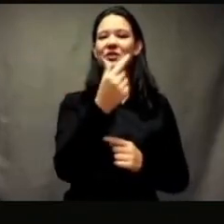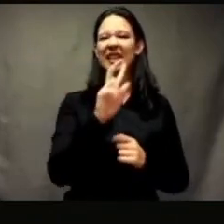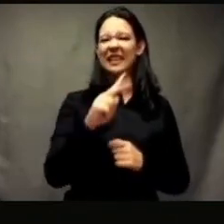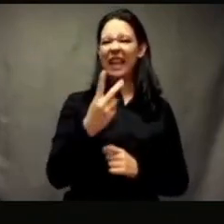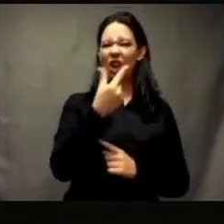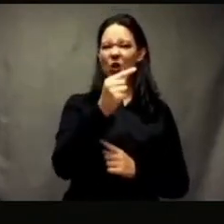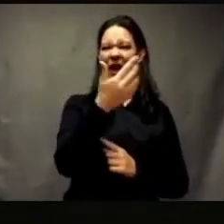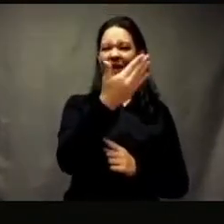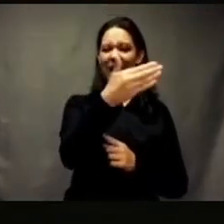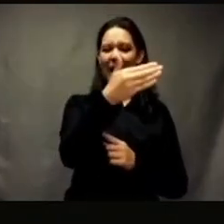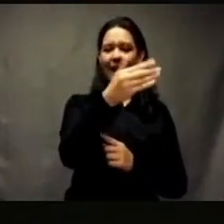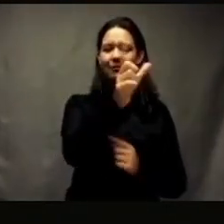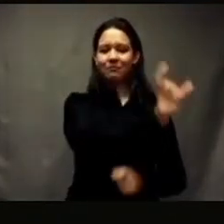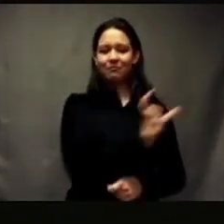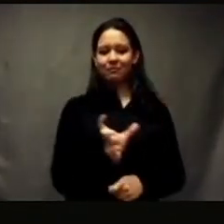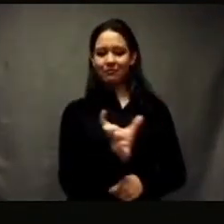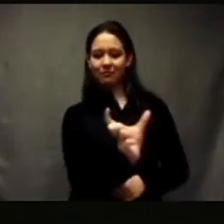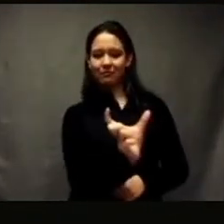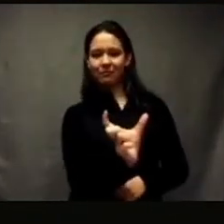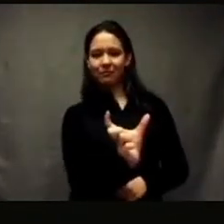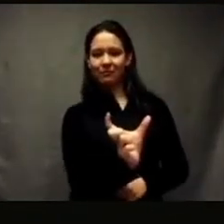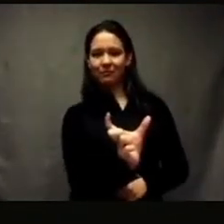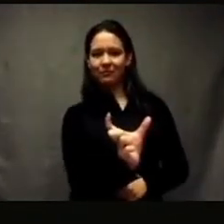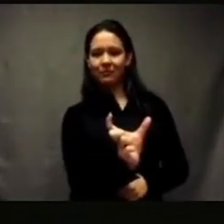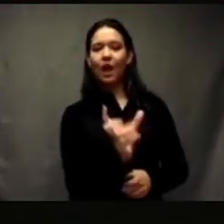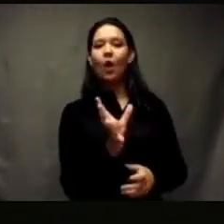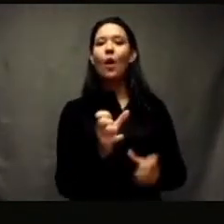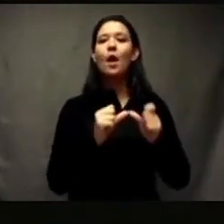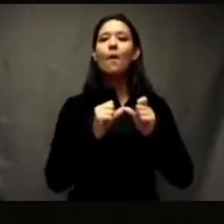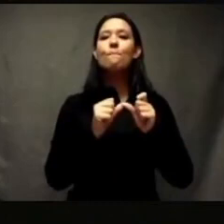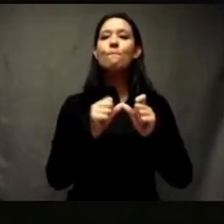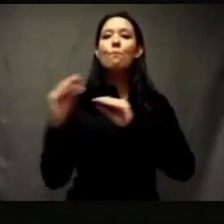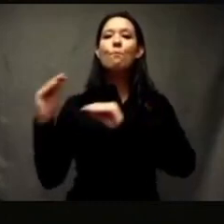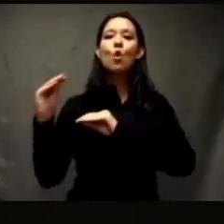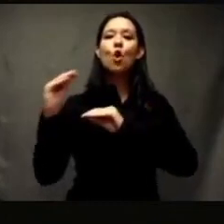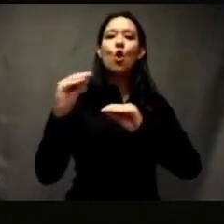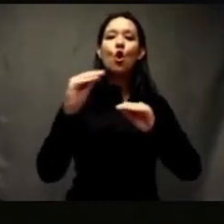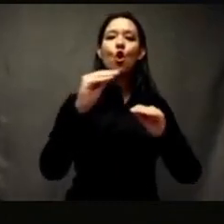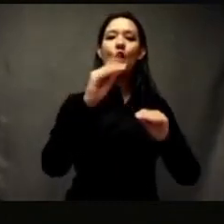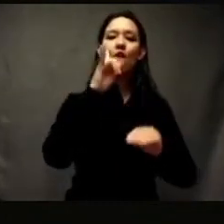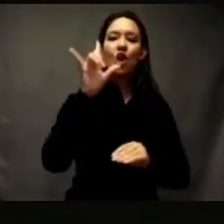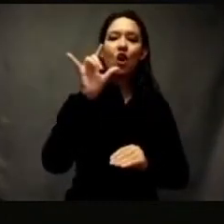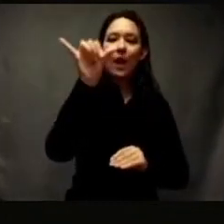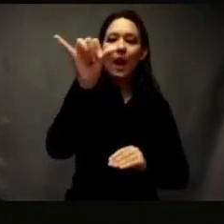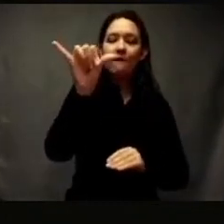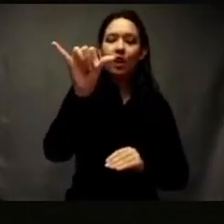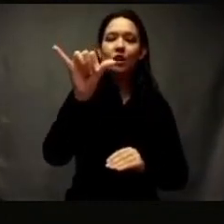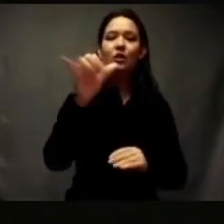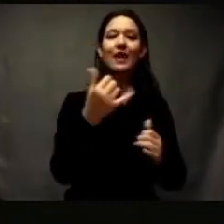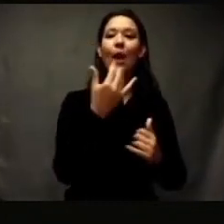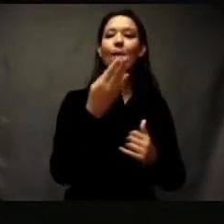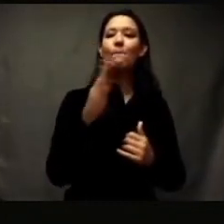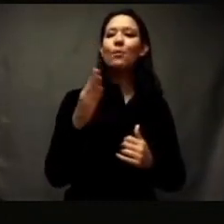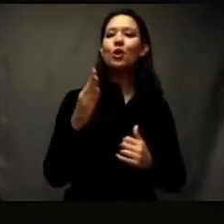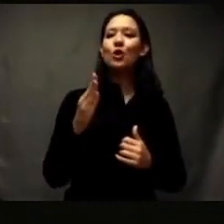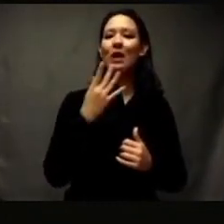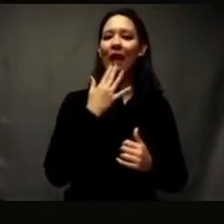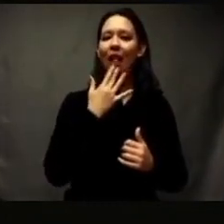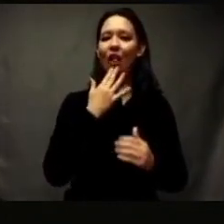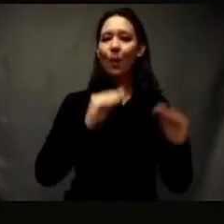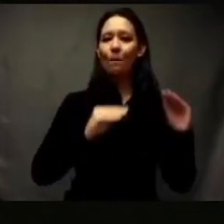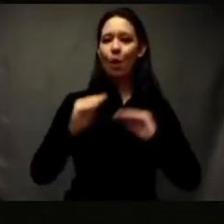is clicked. And I want it to move forever toward shark. So I'm going to go back to the blue motion blocks